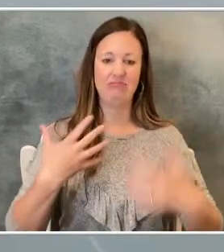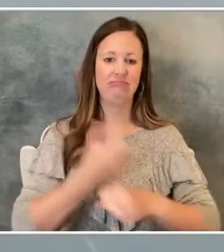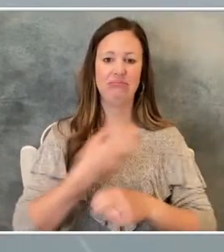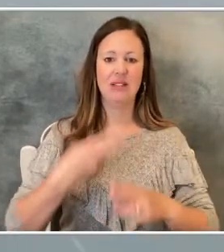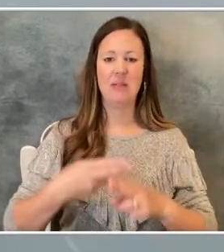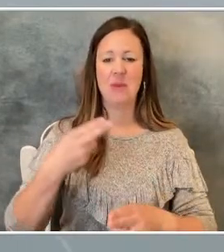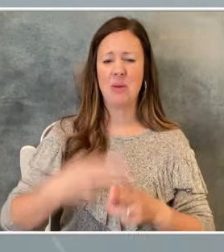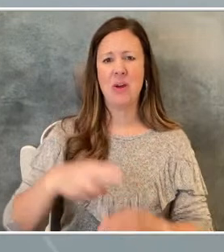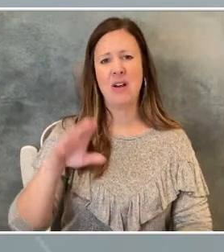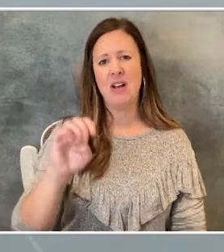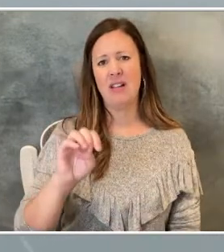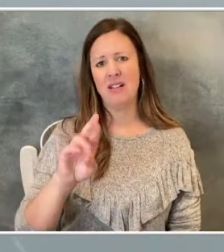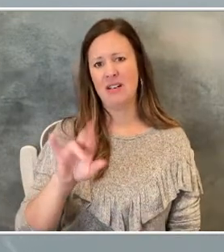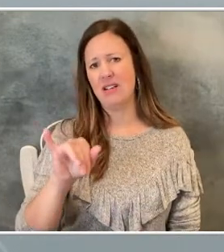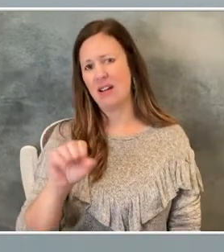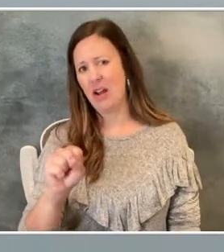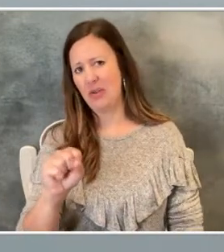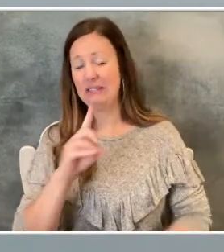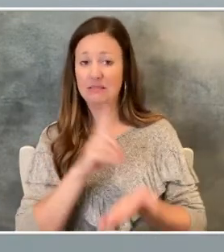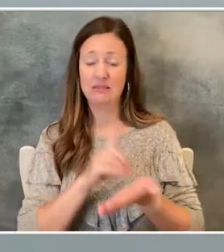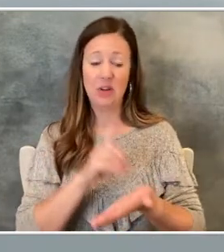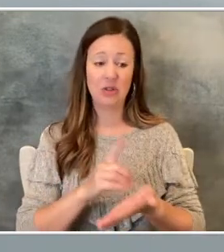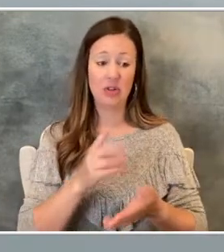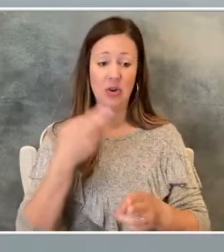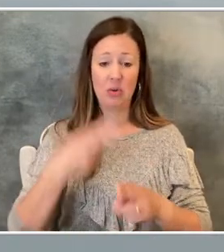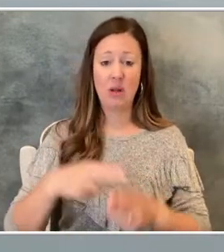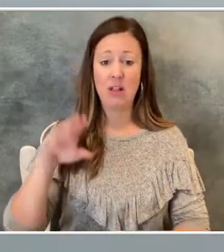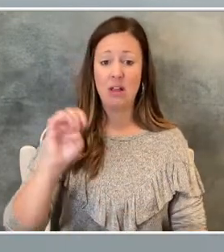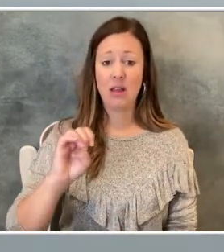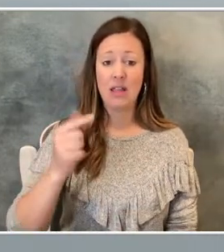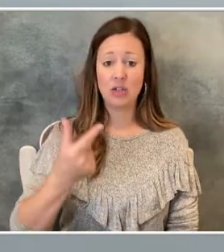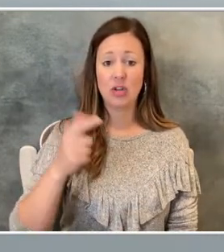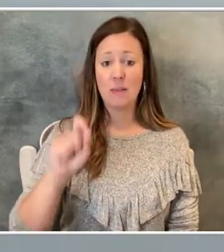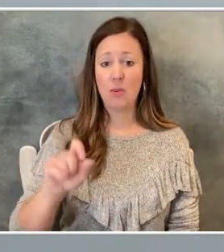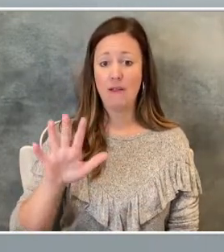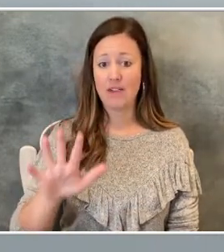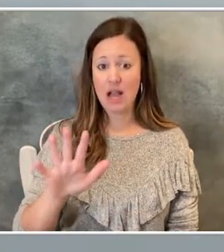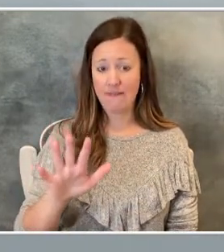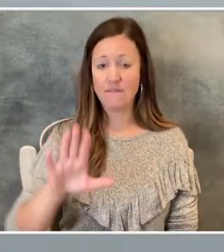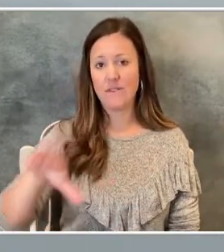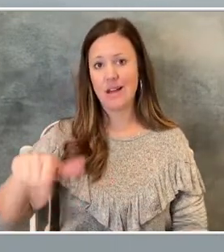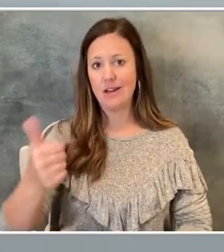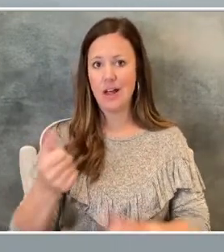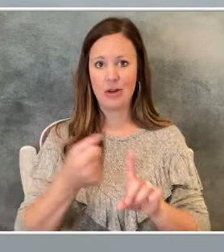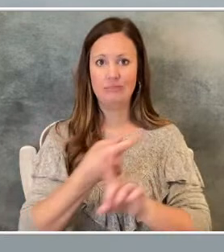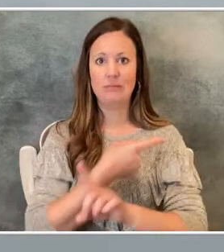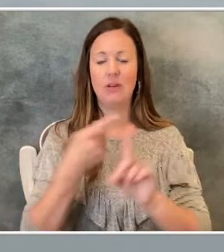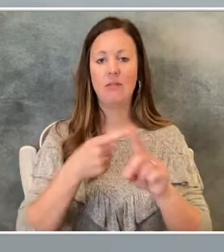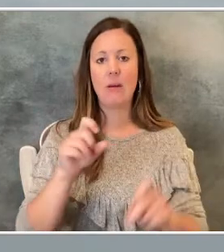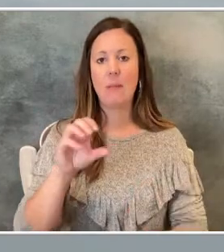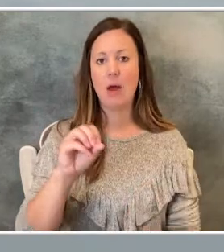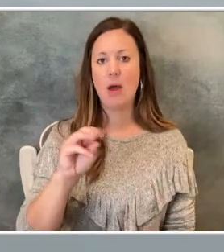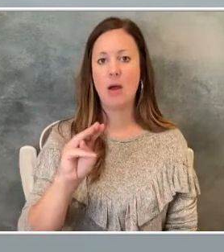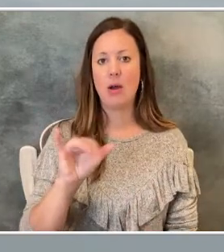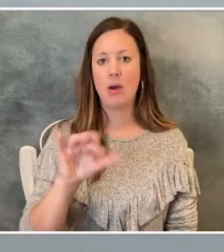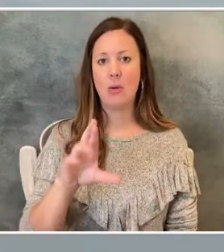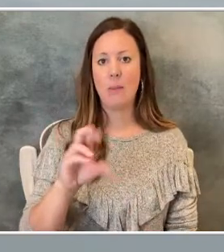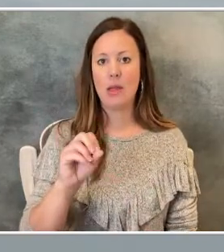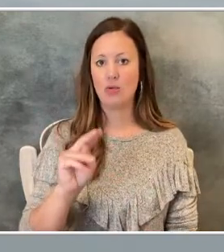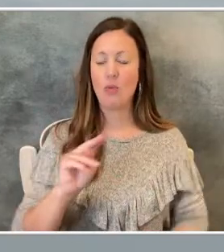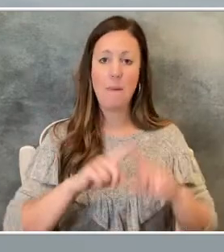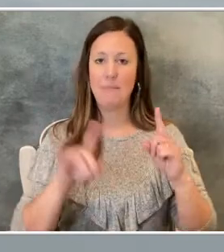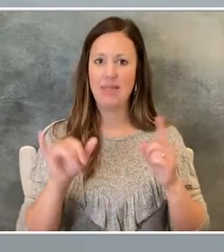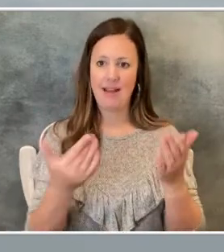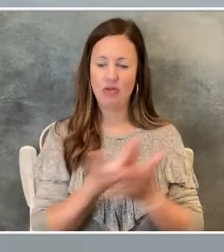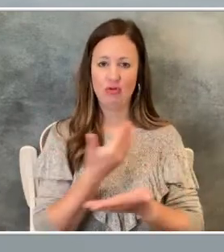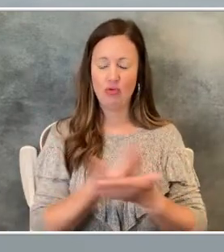Eris. The doctors officially call it EG.5. It's another offshoot of Omicron. But does this new strain, does it change anything